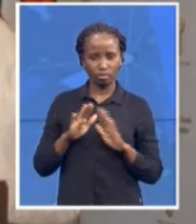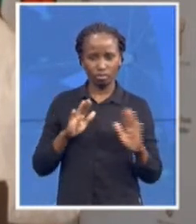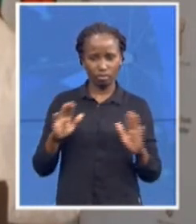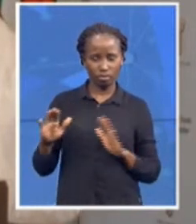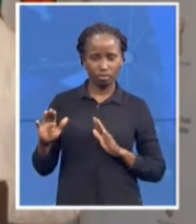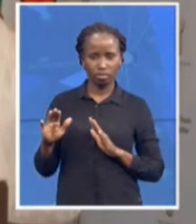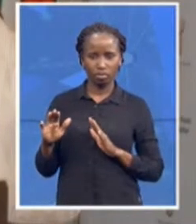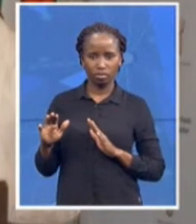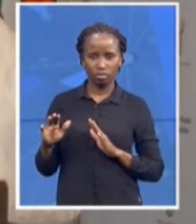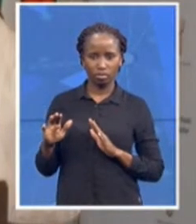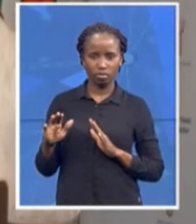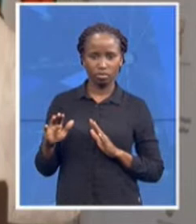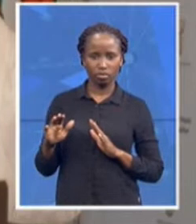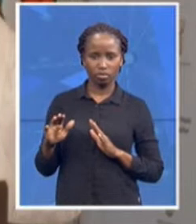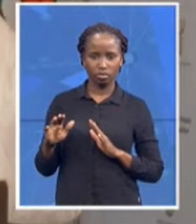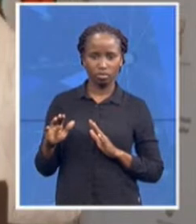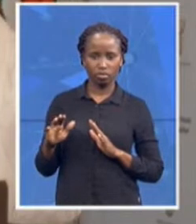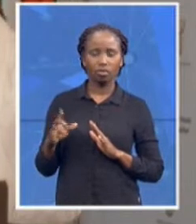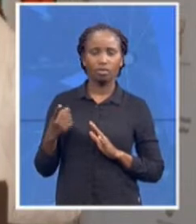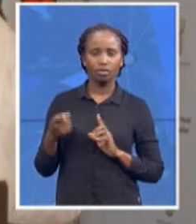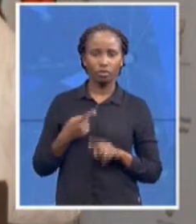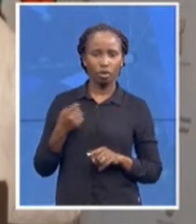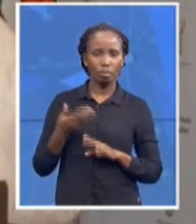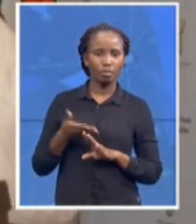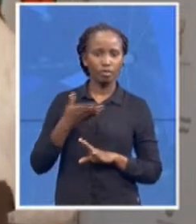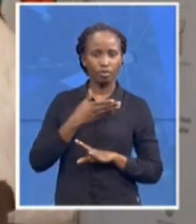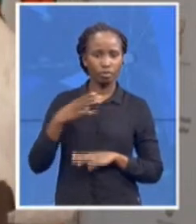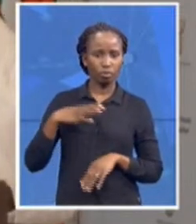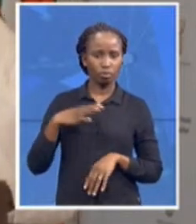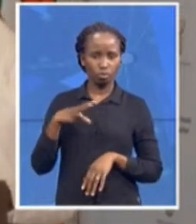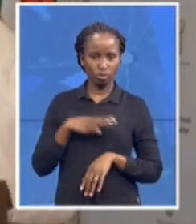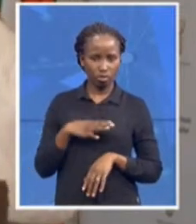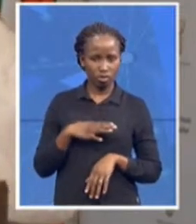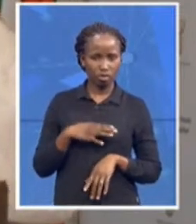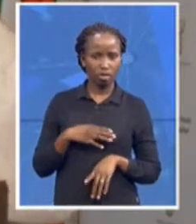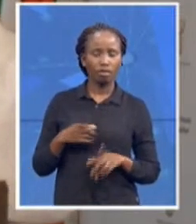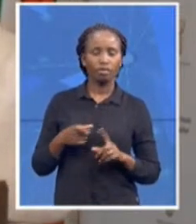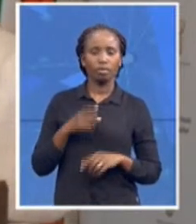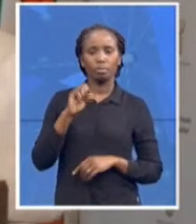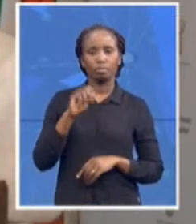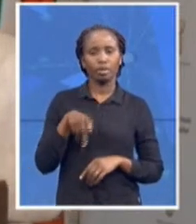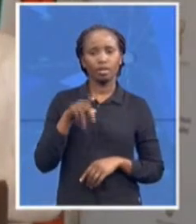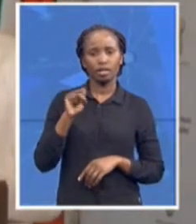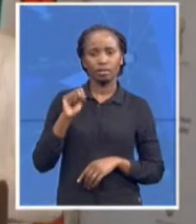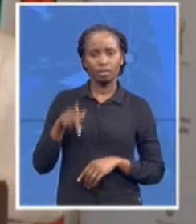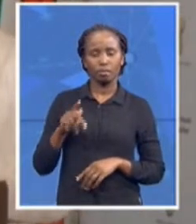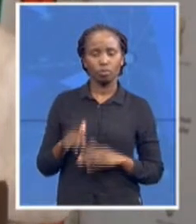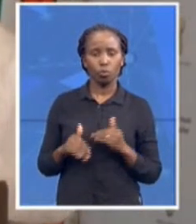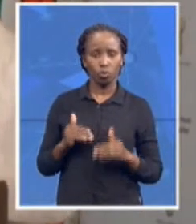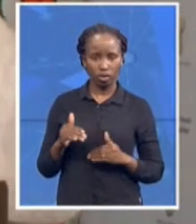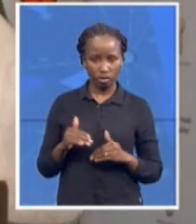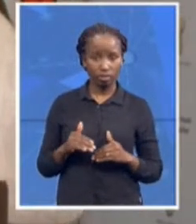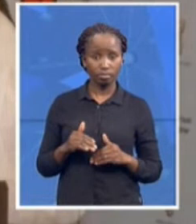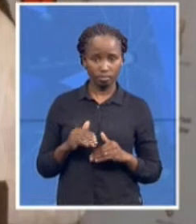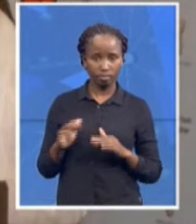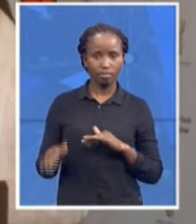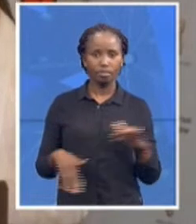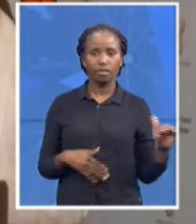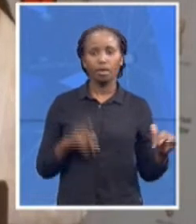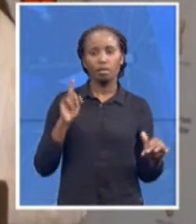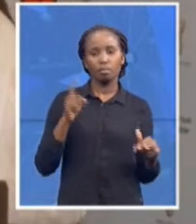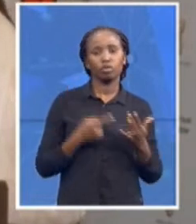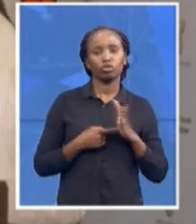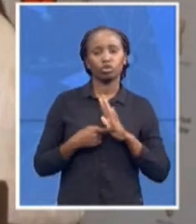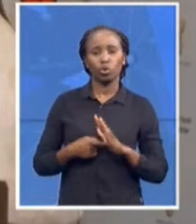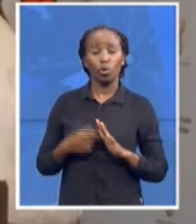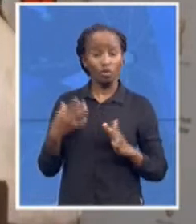previous council tasked with the management of the PESP process. Determine if there's been gross negligence, misconduct, or dereliction of duty